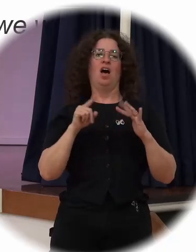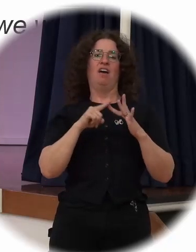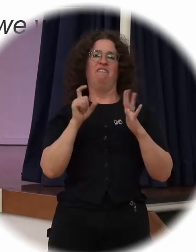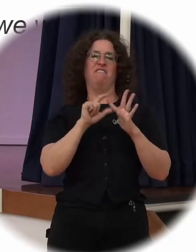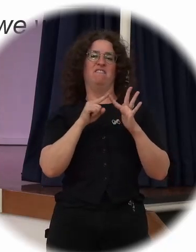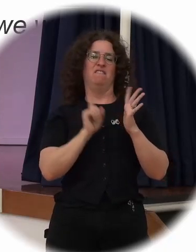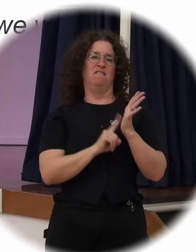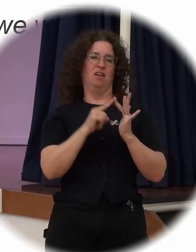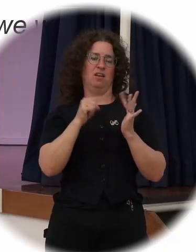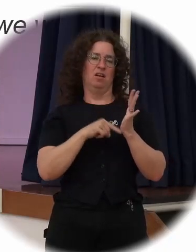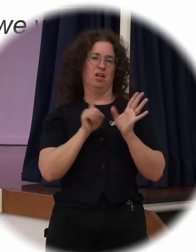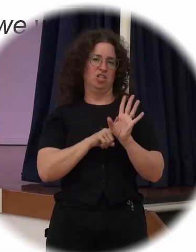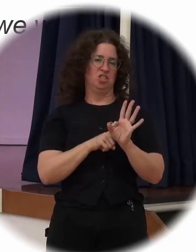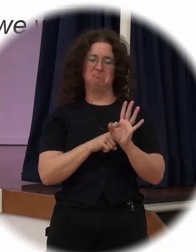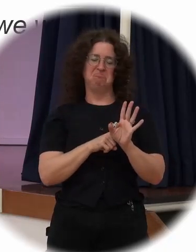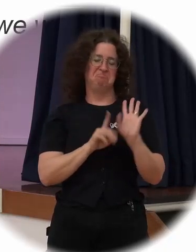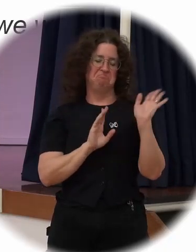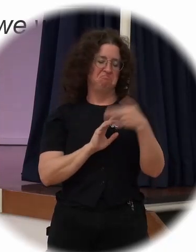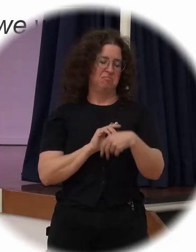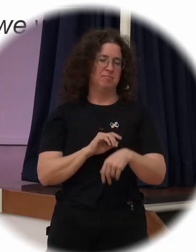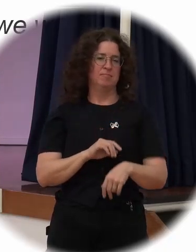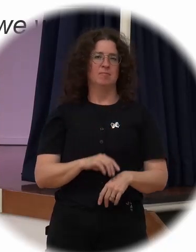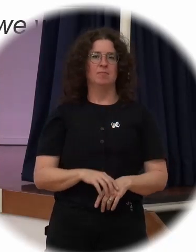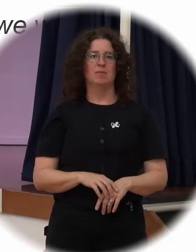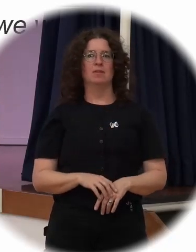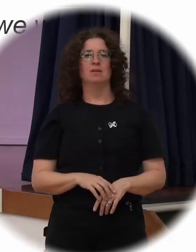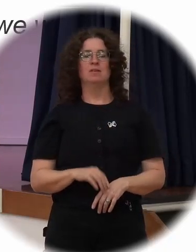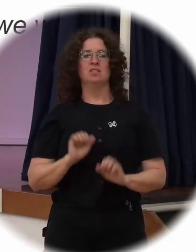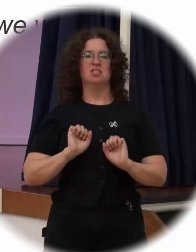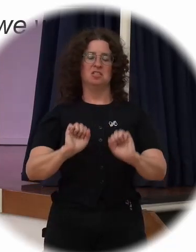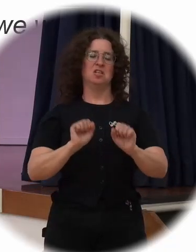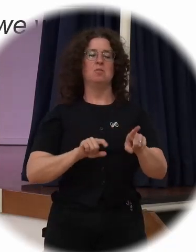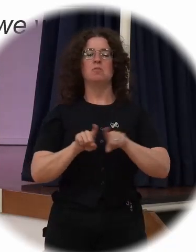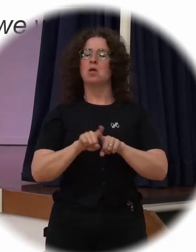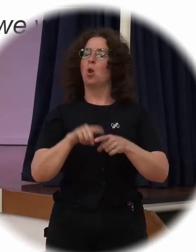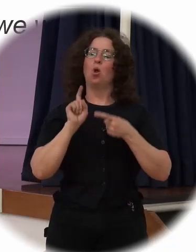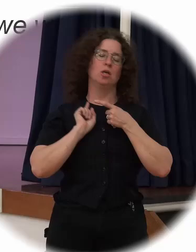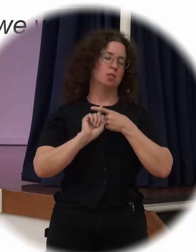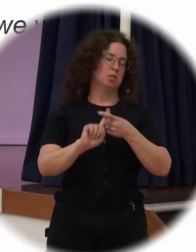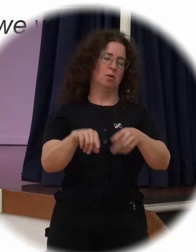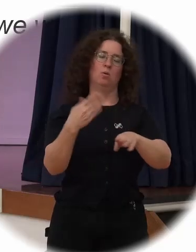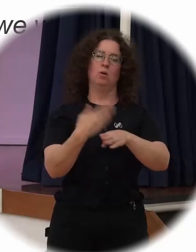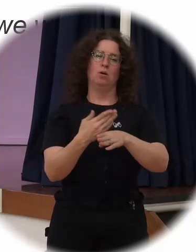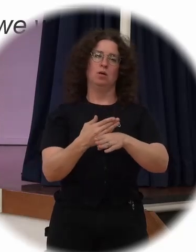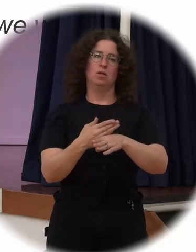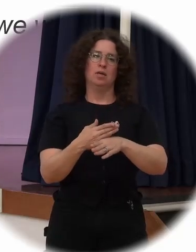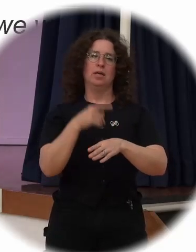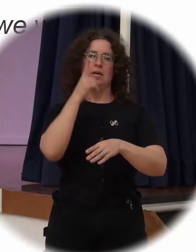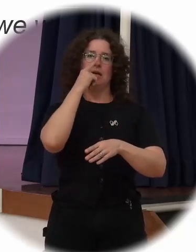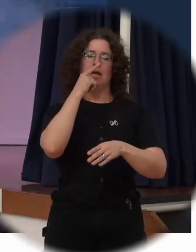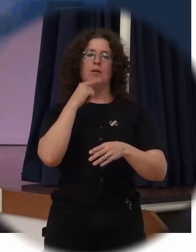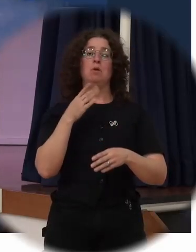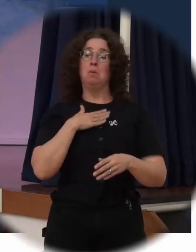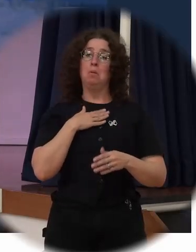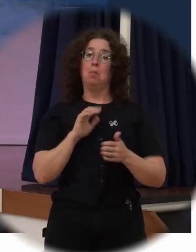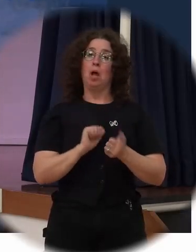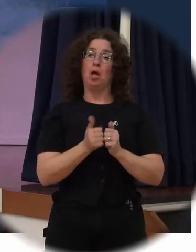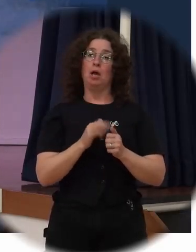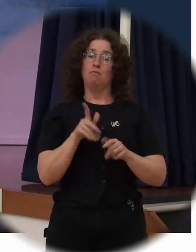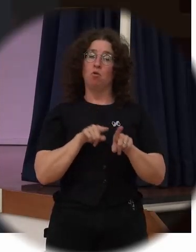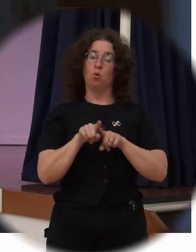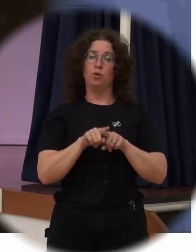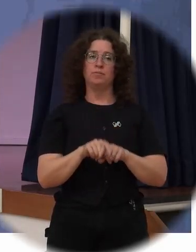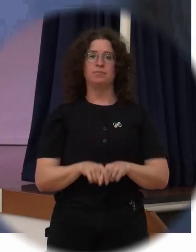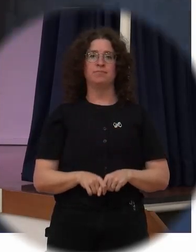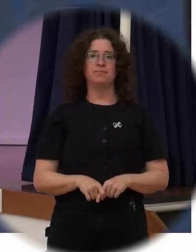out. How do we work within our constraint to still get that powerful learning experience we need? And we realize games is that particular way. So introducing